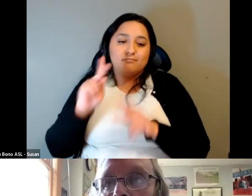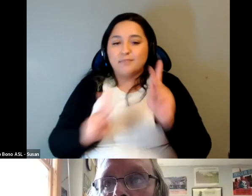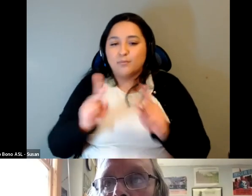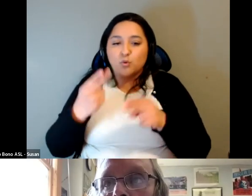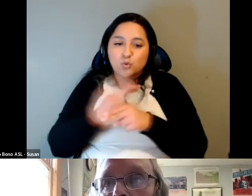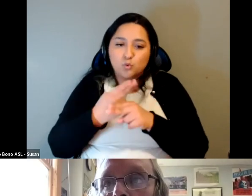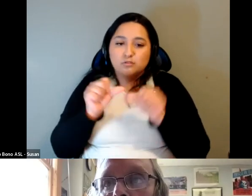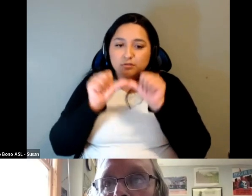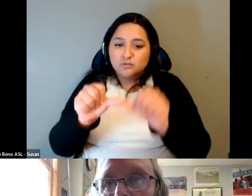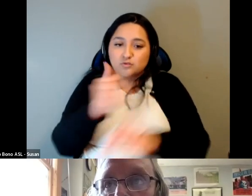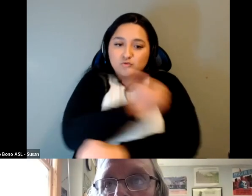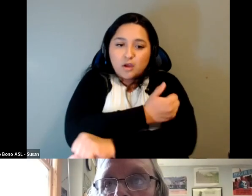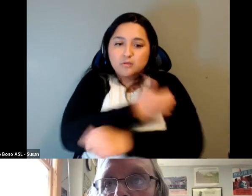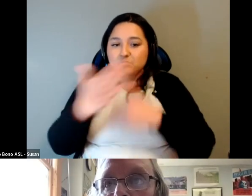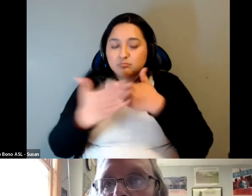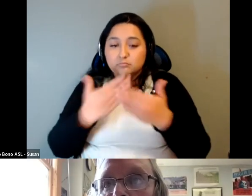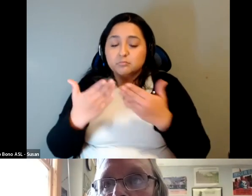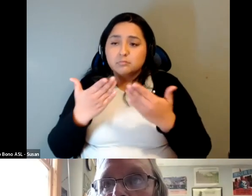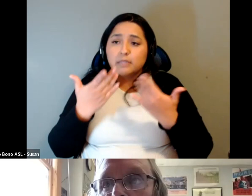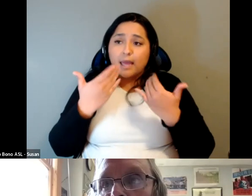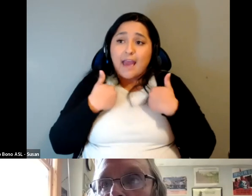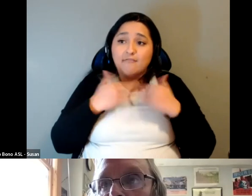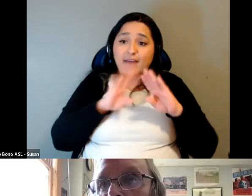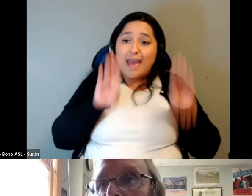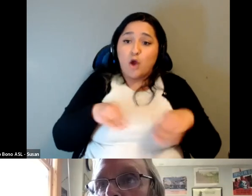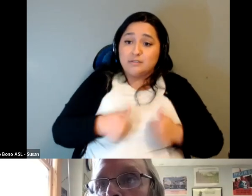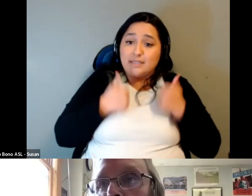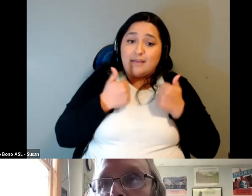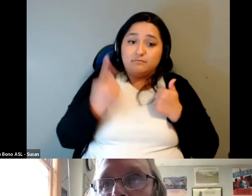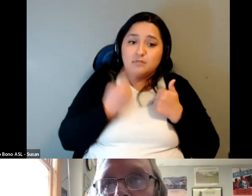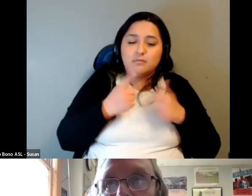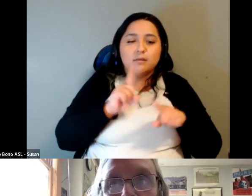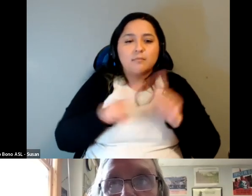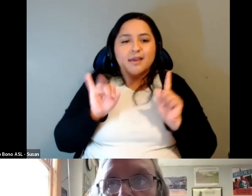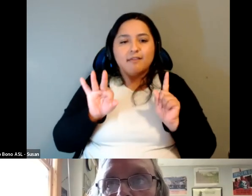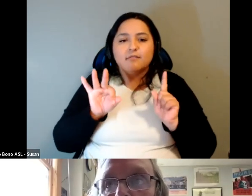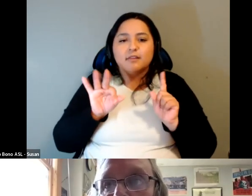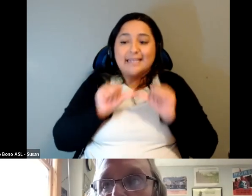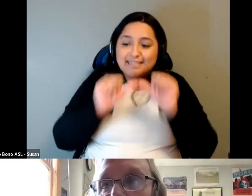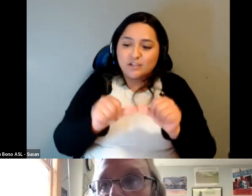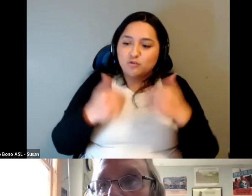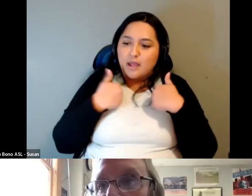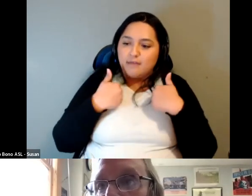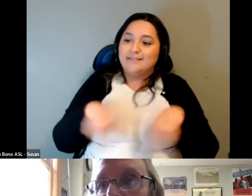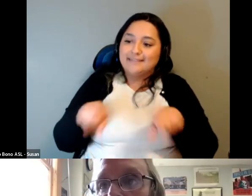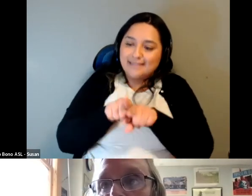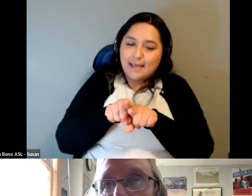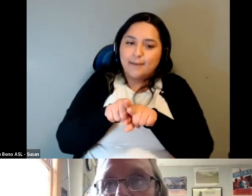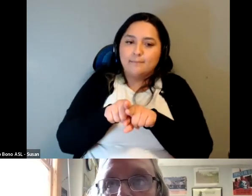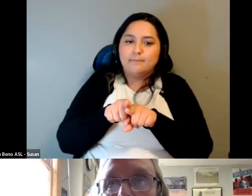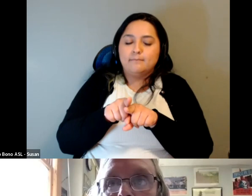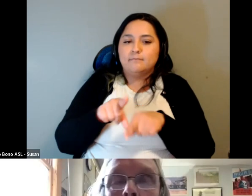even if they now live in a home, right, people are still have access to the same toxic drug supply that's killing people who use